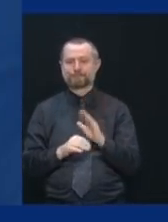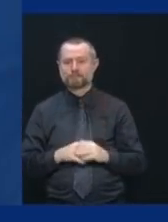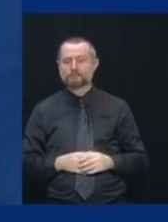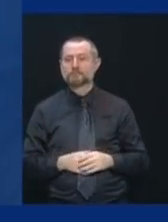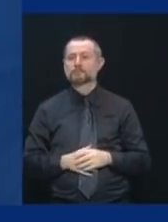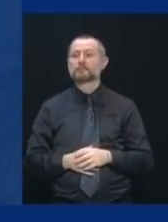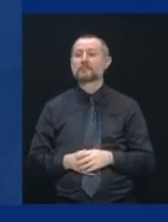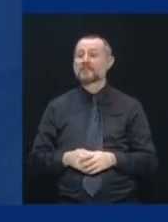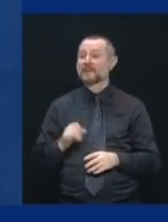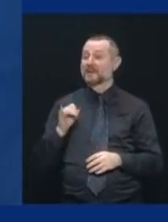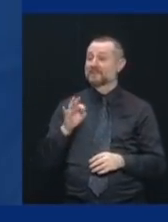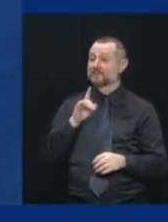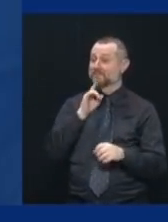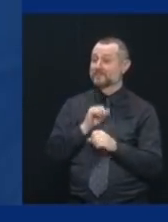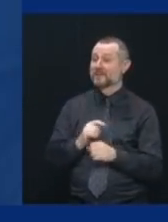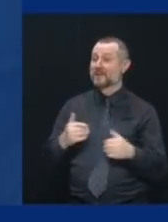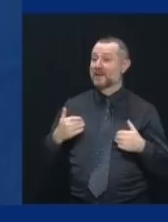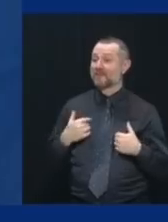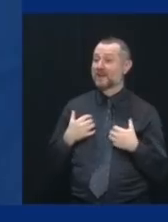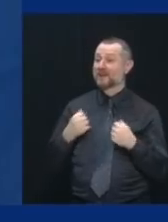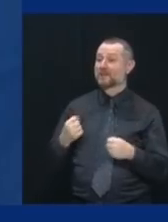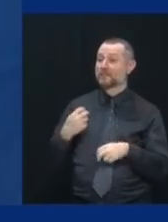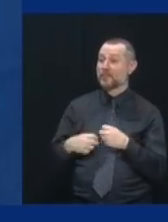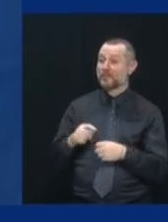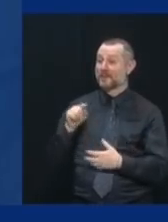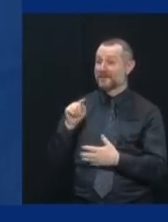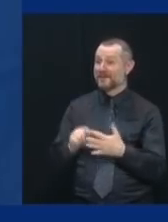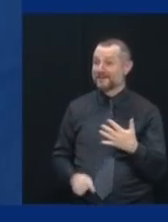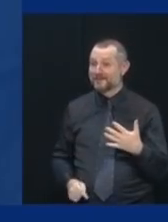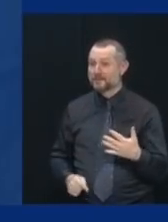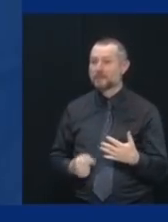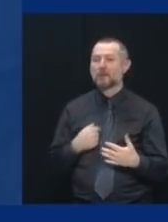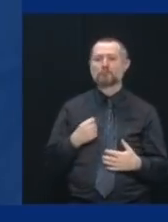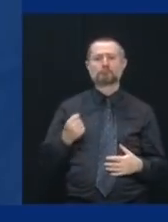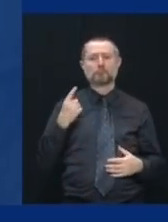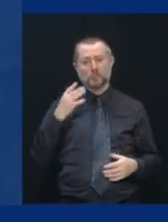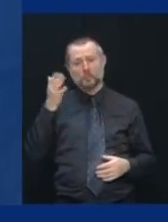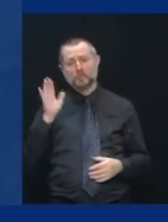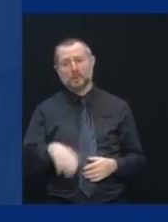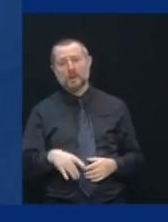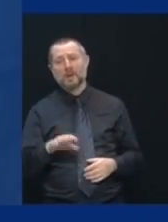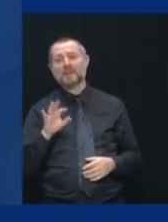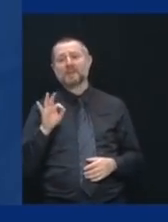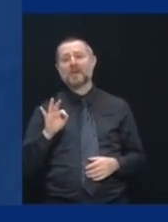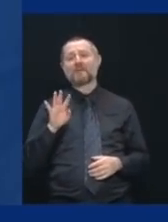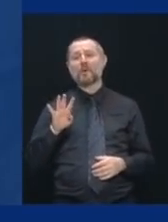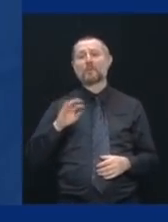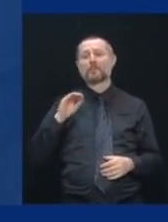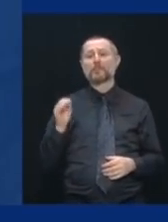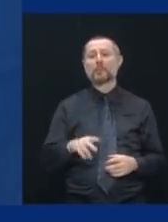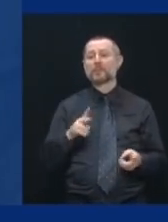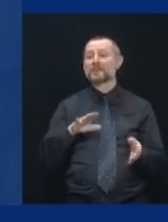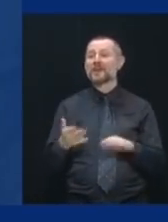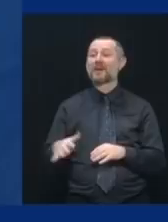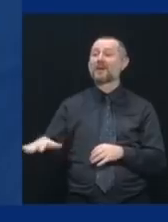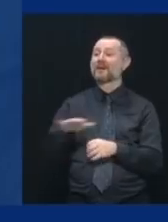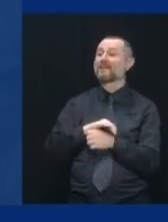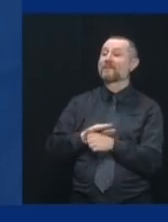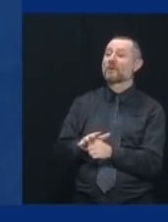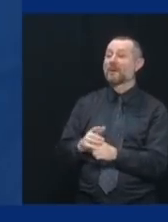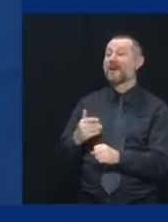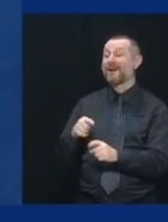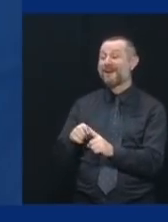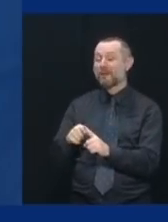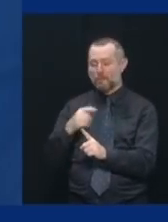have a comorbidity, they get that 94% of the deaths are people with comorbidities. They